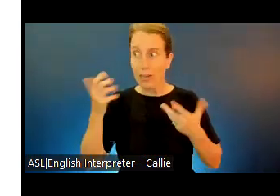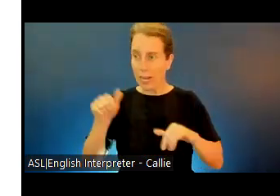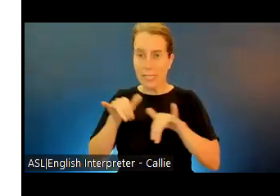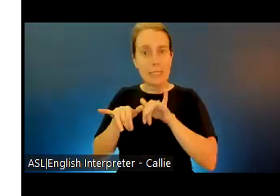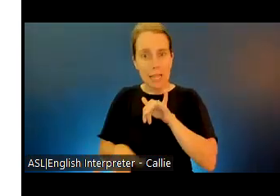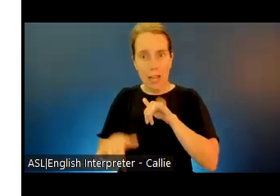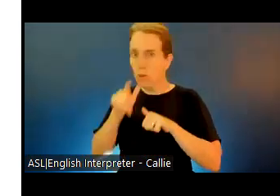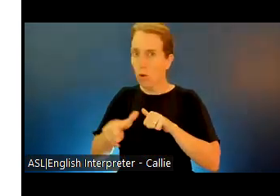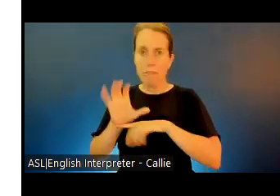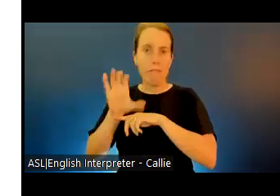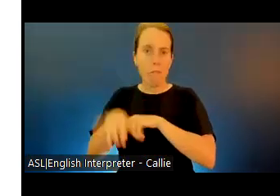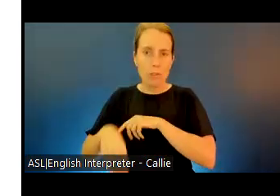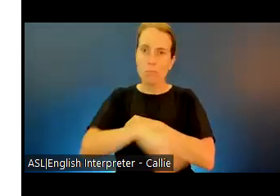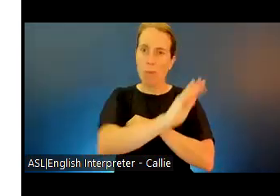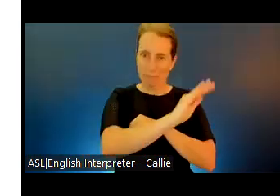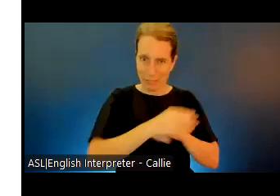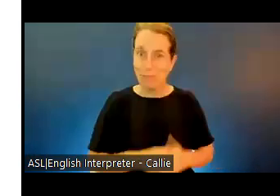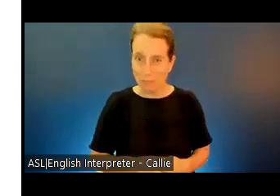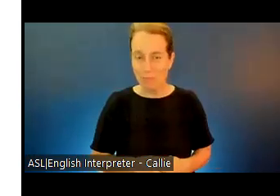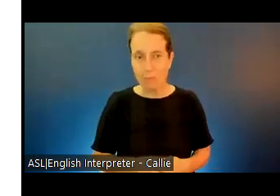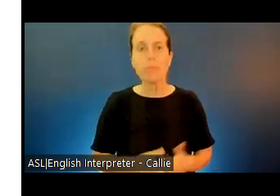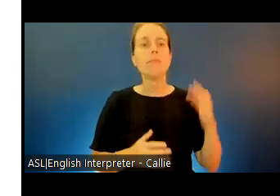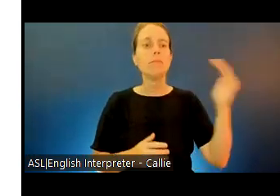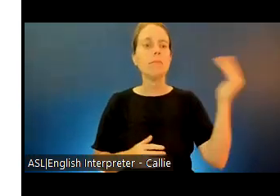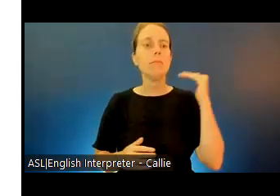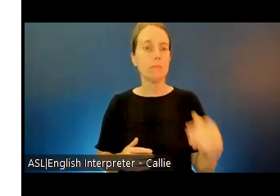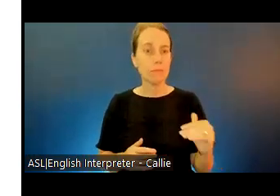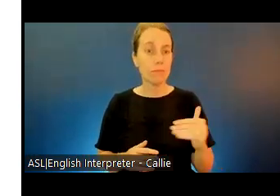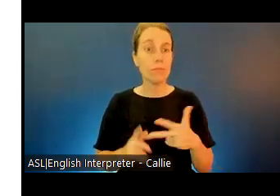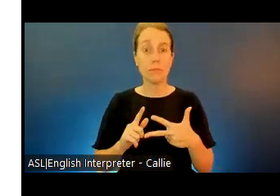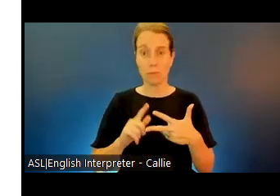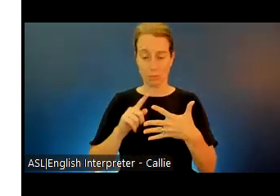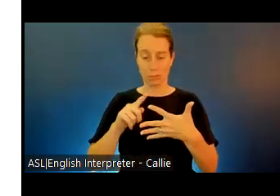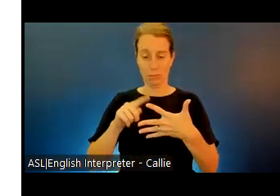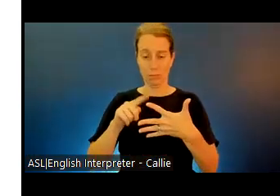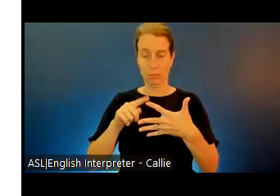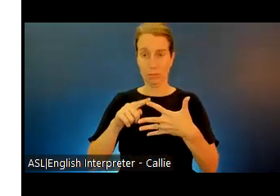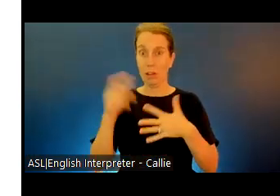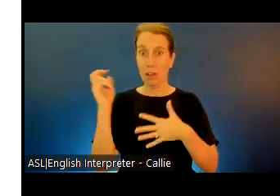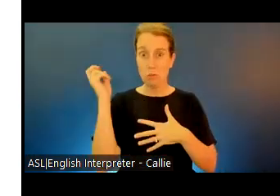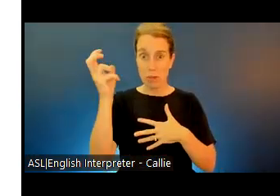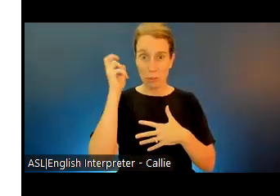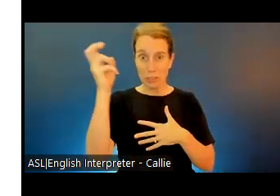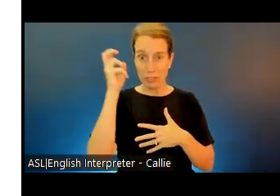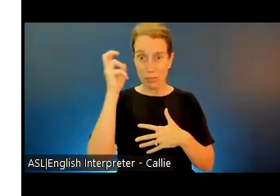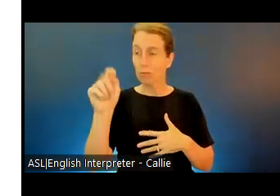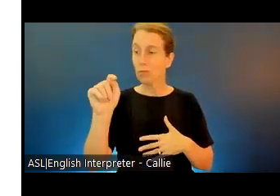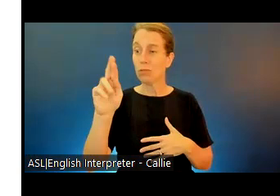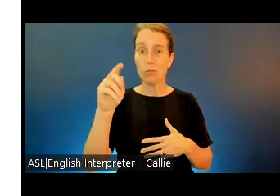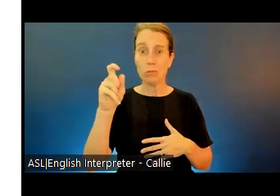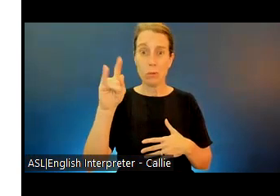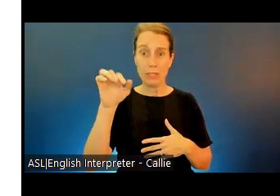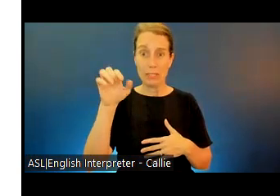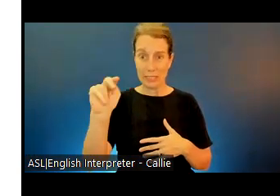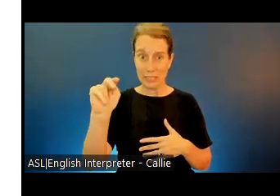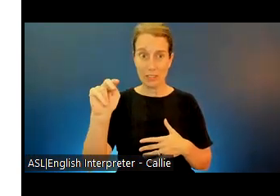is transportation. South Carolina's funding formula for transportation has not been updated in 40 years.